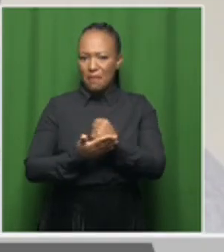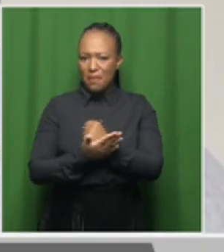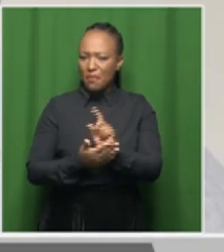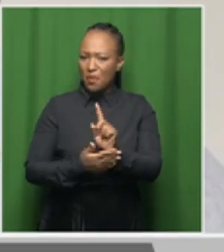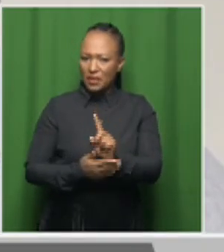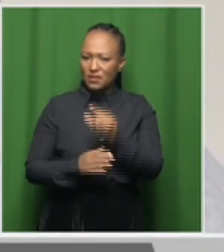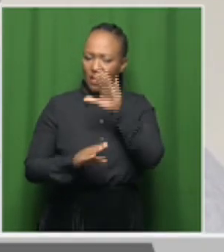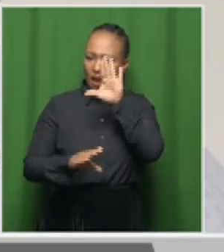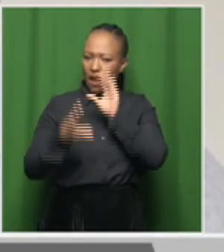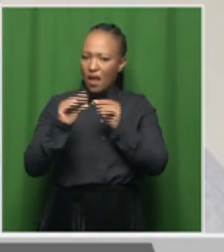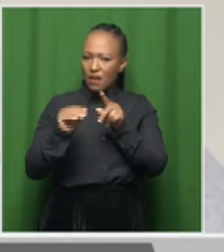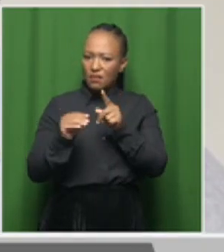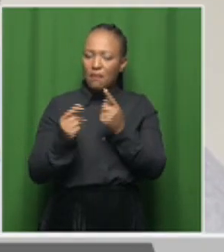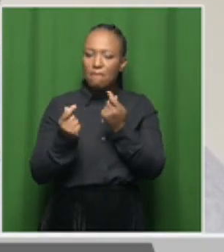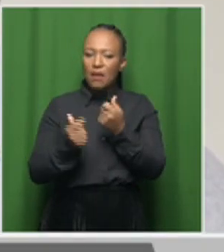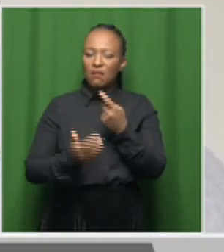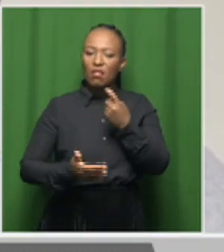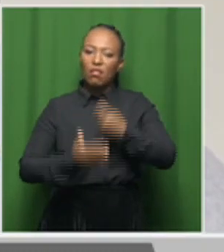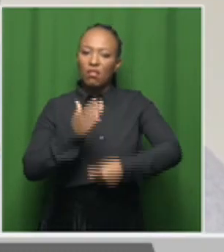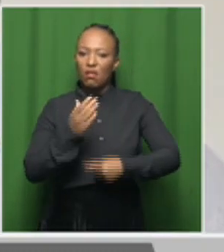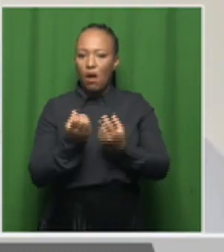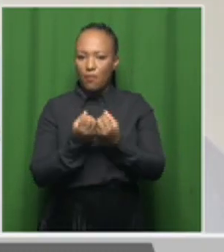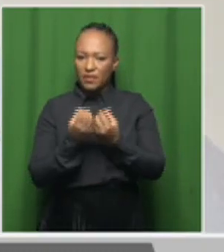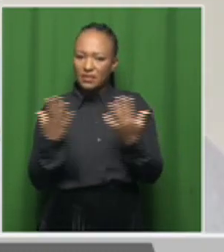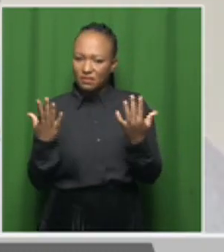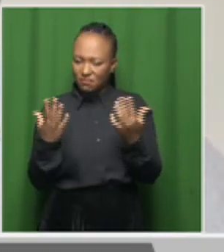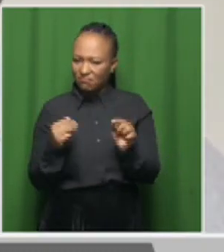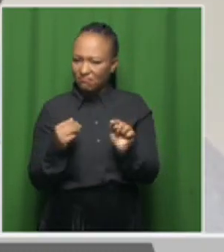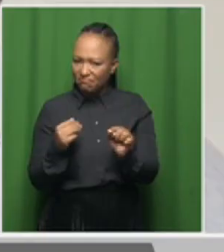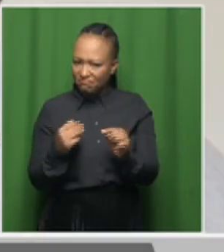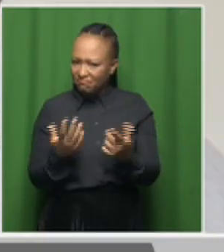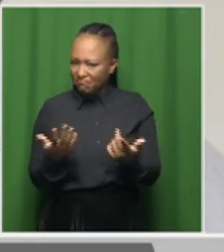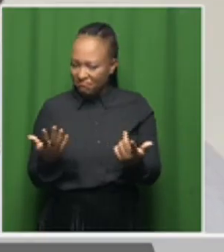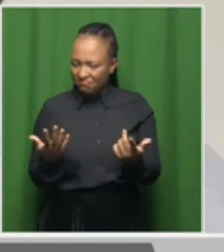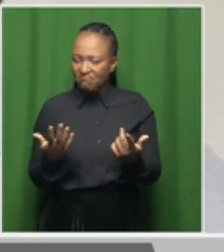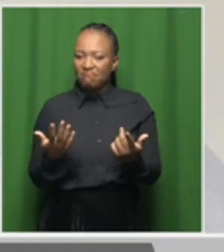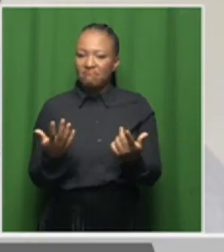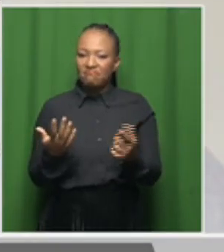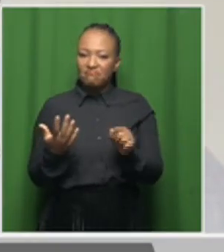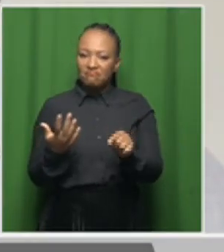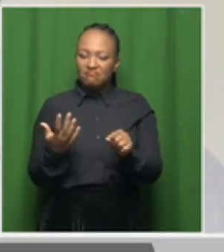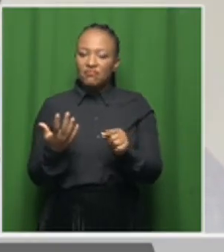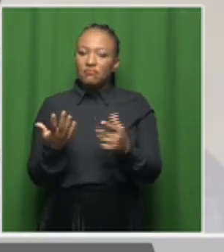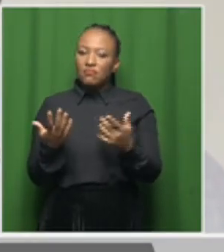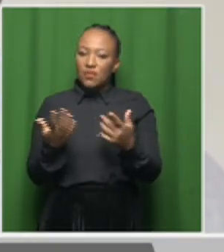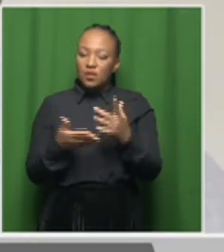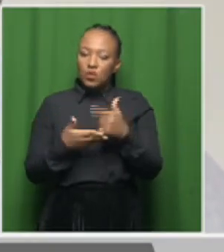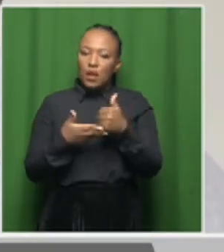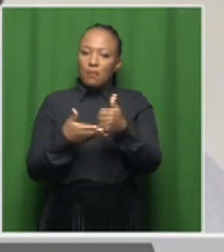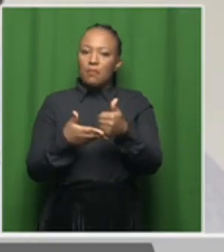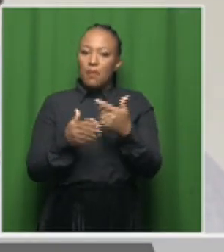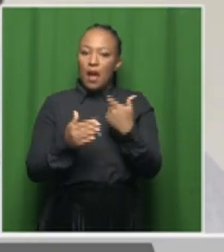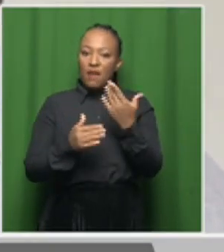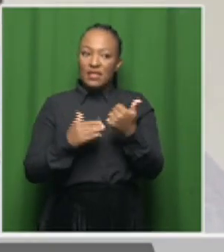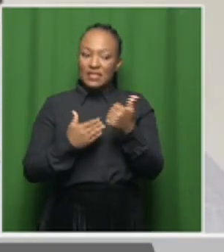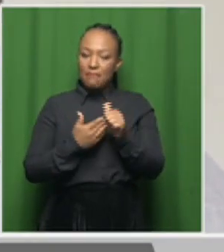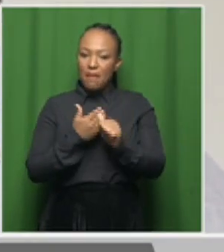also the cost factor involved, how that is mitigated against, how it also enables them after the 6